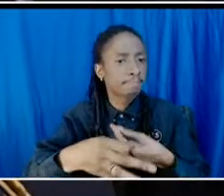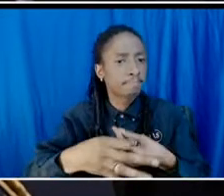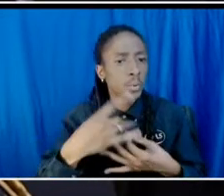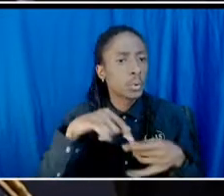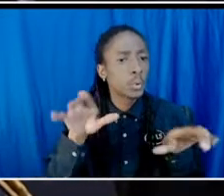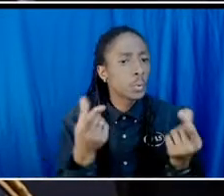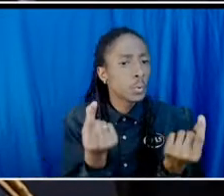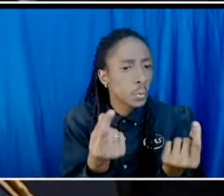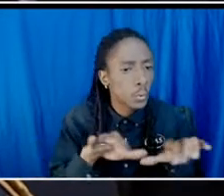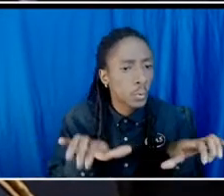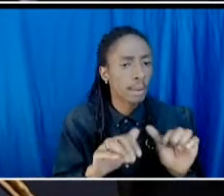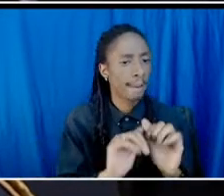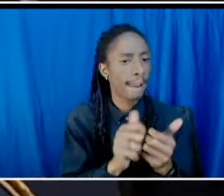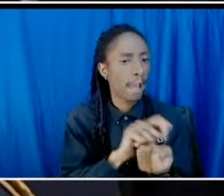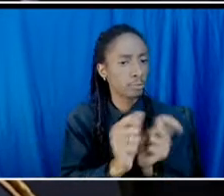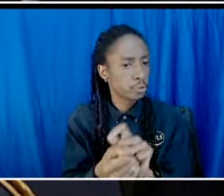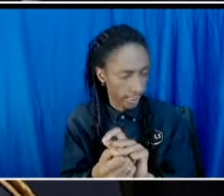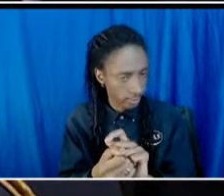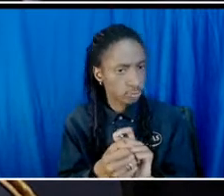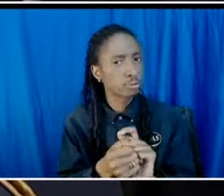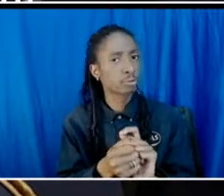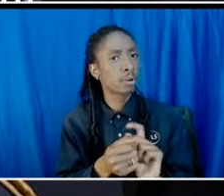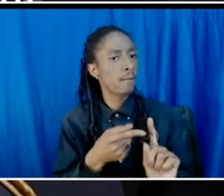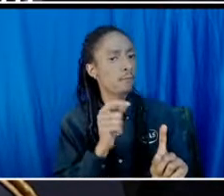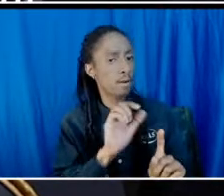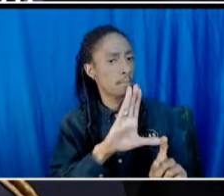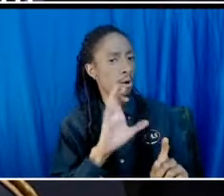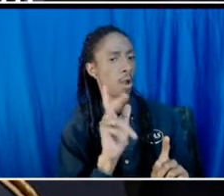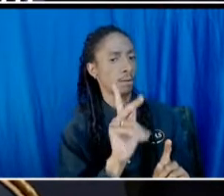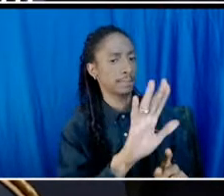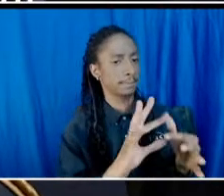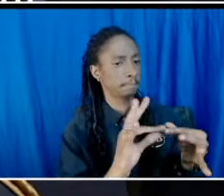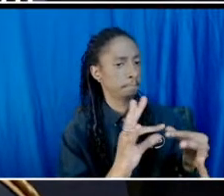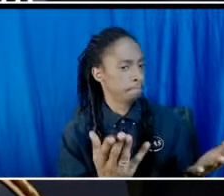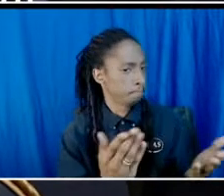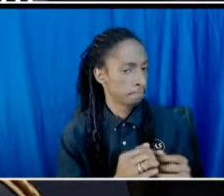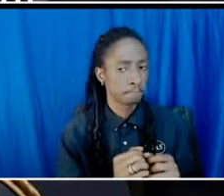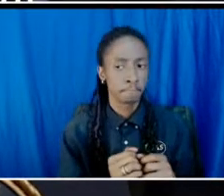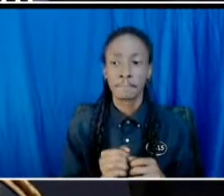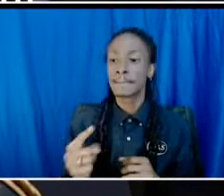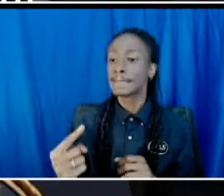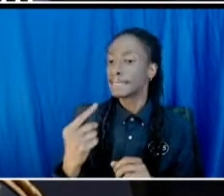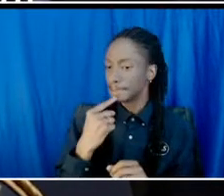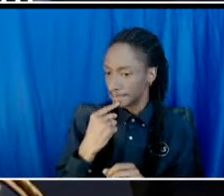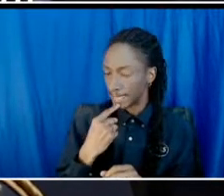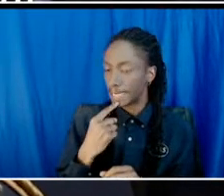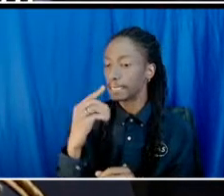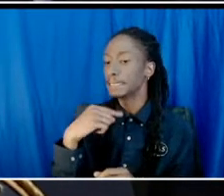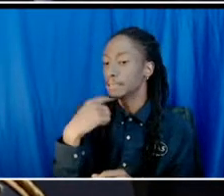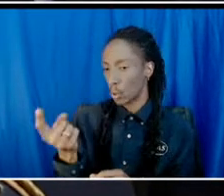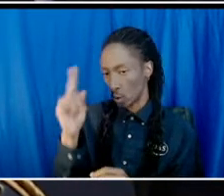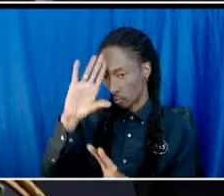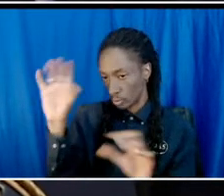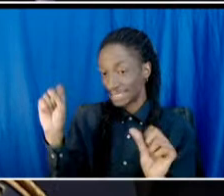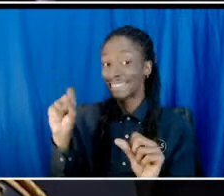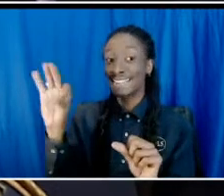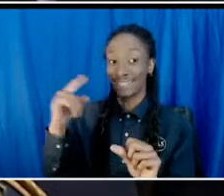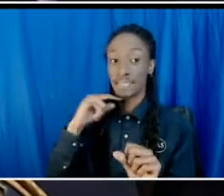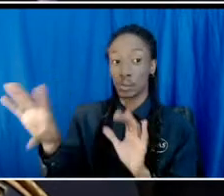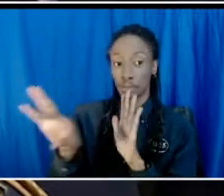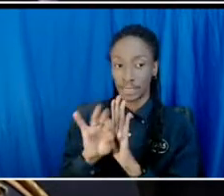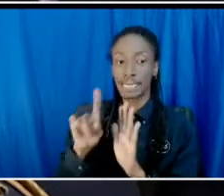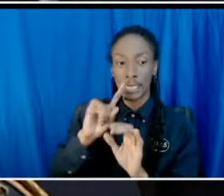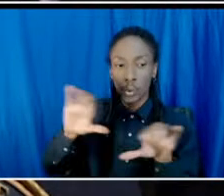change, according to Mr. Clark in the meeting? He repeatedly said to the president that if he was put in the seat, he would conduct